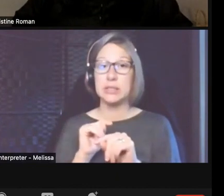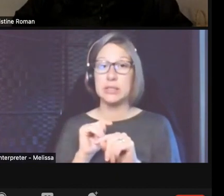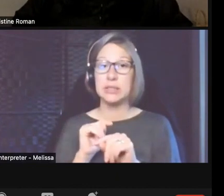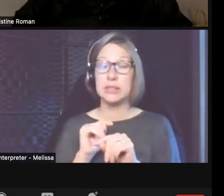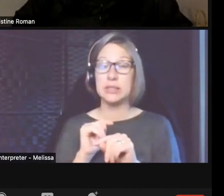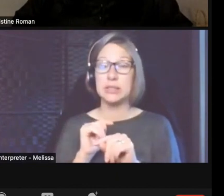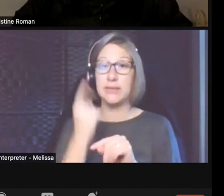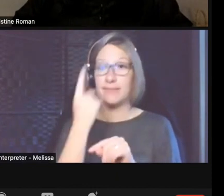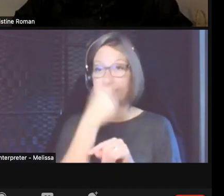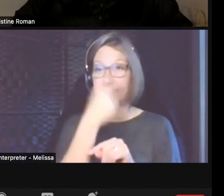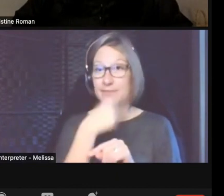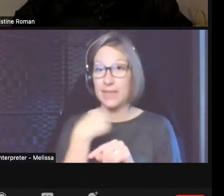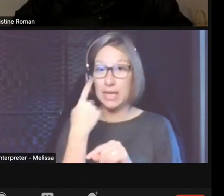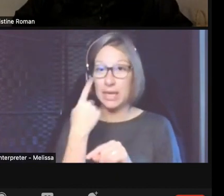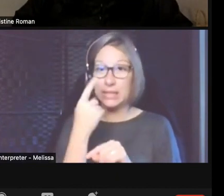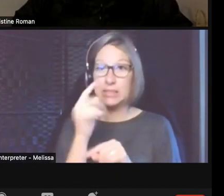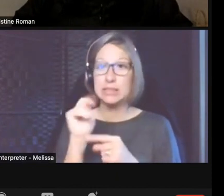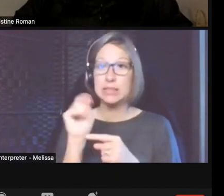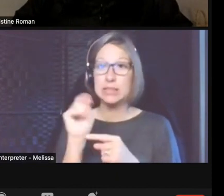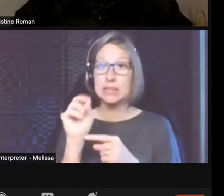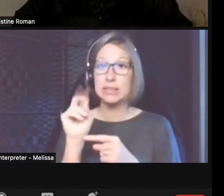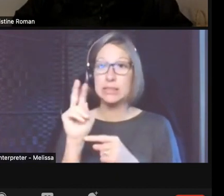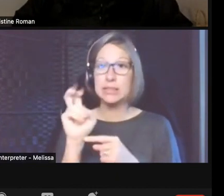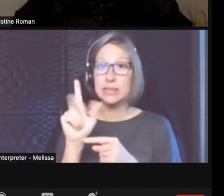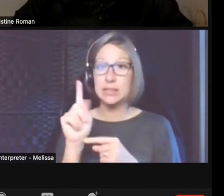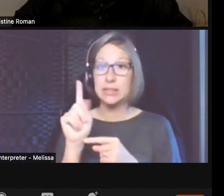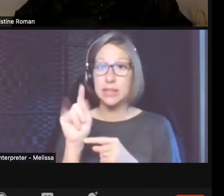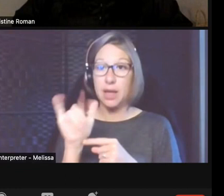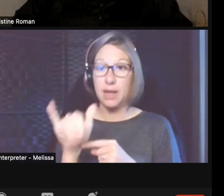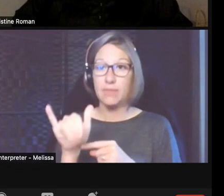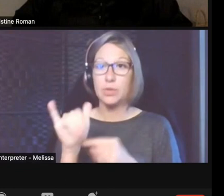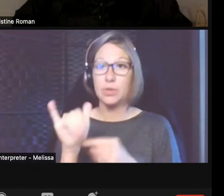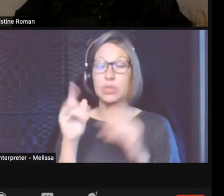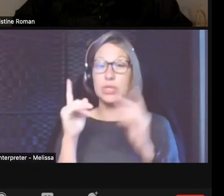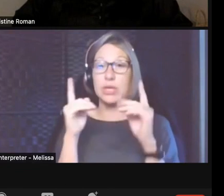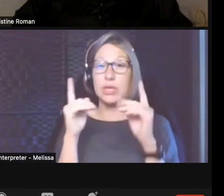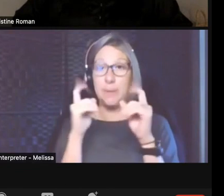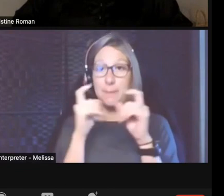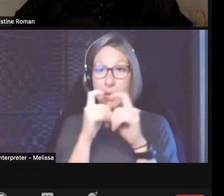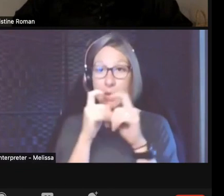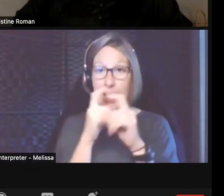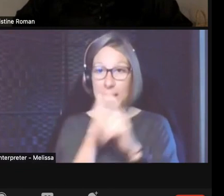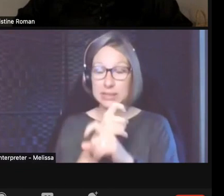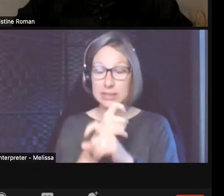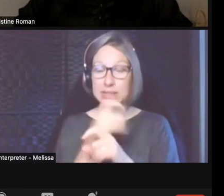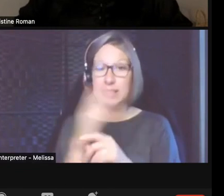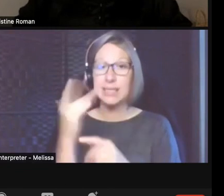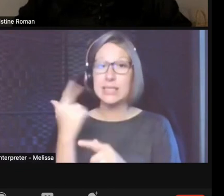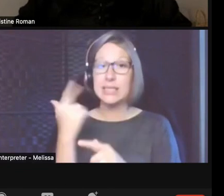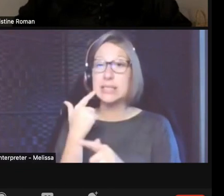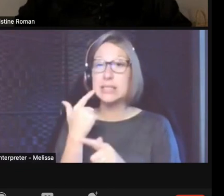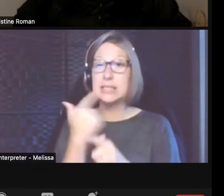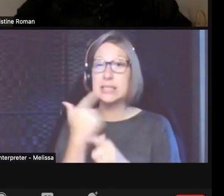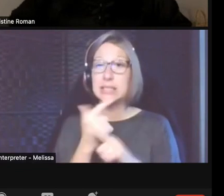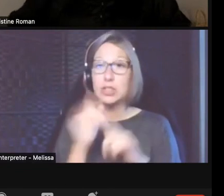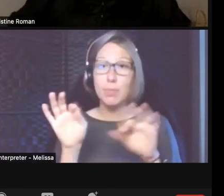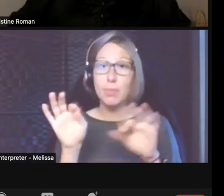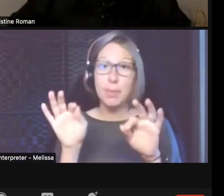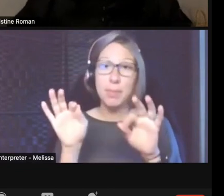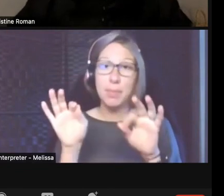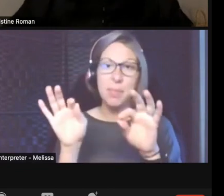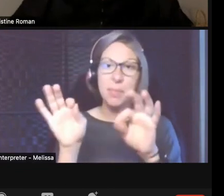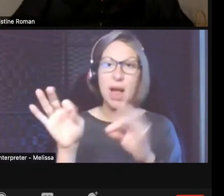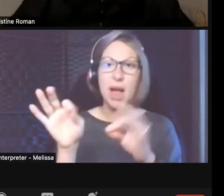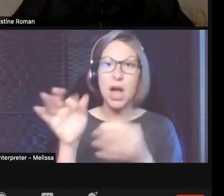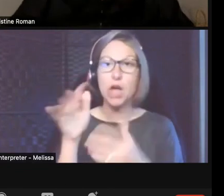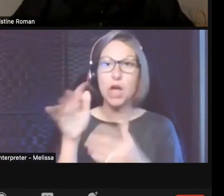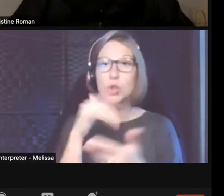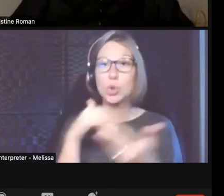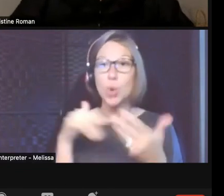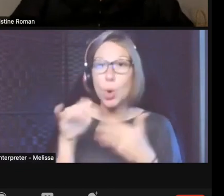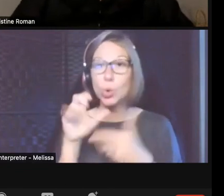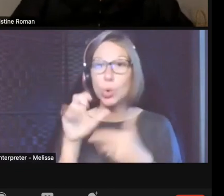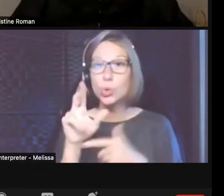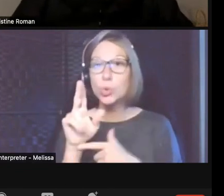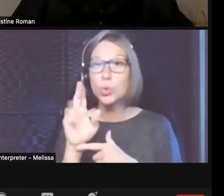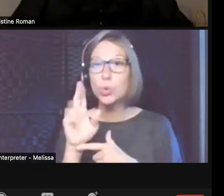faces, novelty, complexity. His sister picks up on social cues, like smiling,